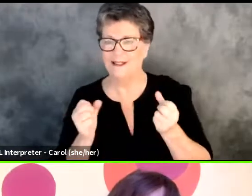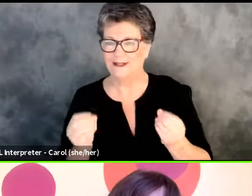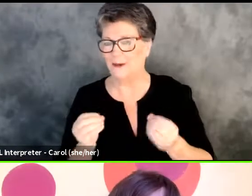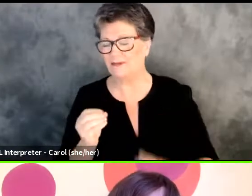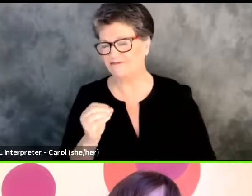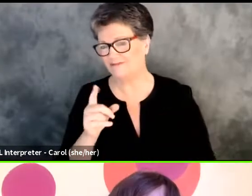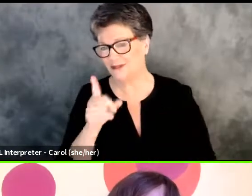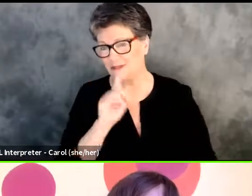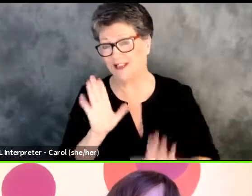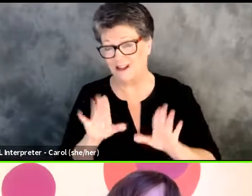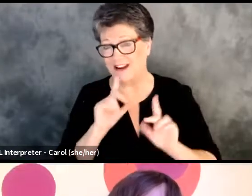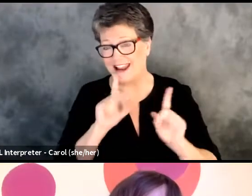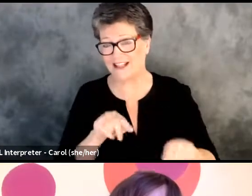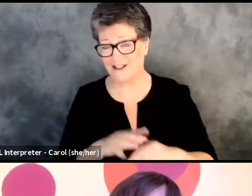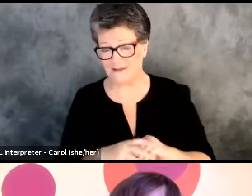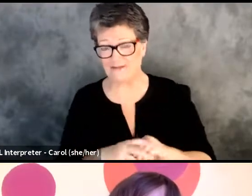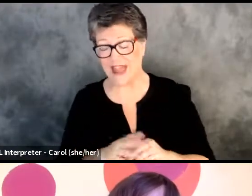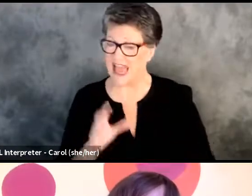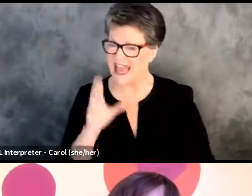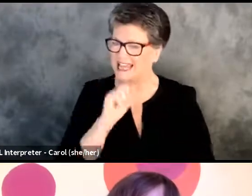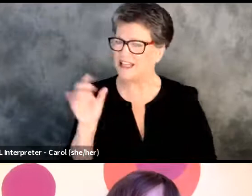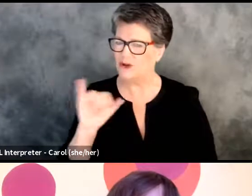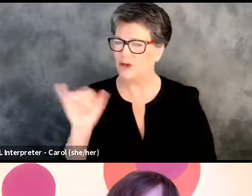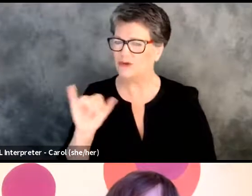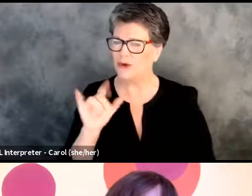really great answer. And I guess I think also